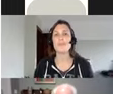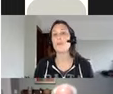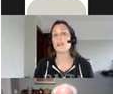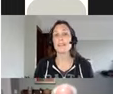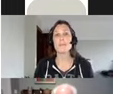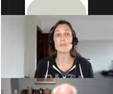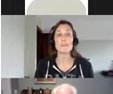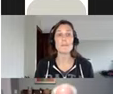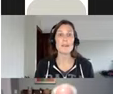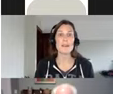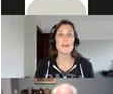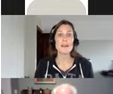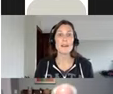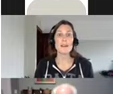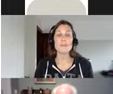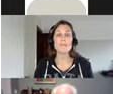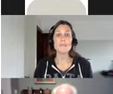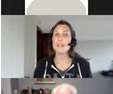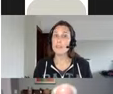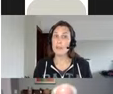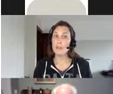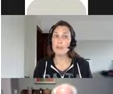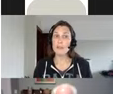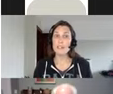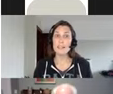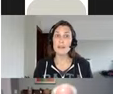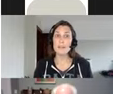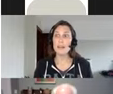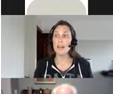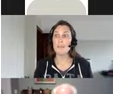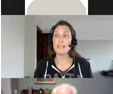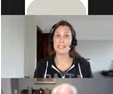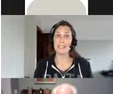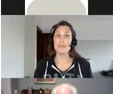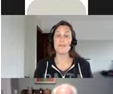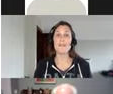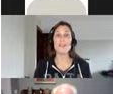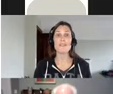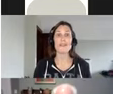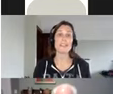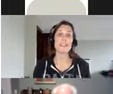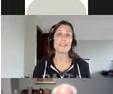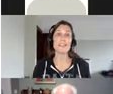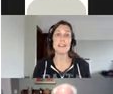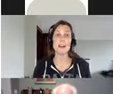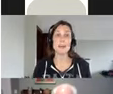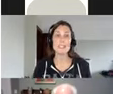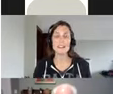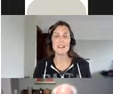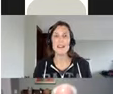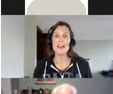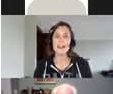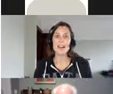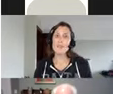show you a few more examples. Here's a little diversion example, because this is one of my favorite XKCD